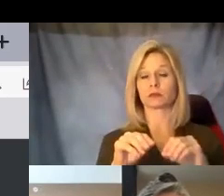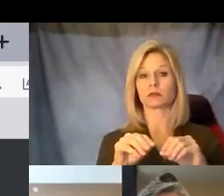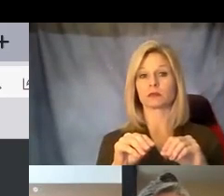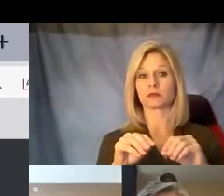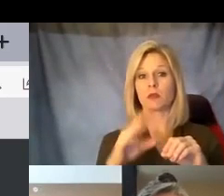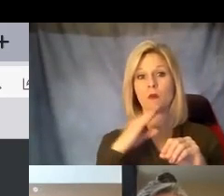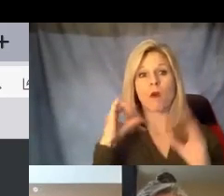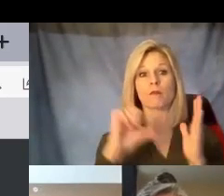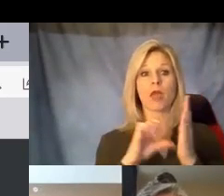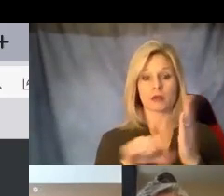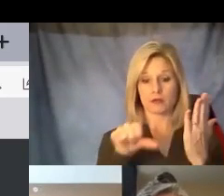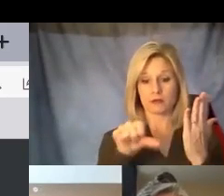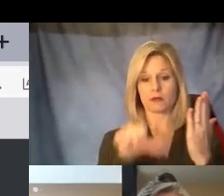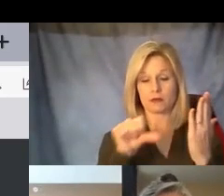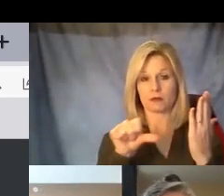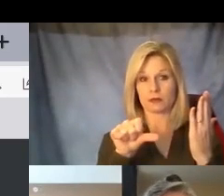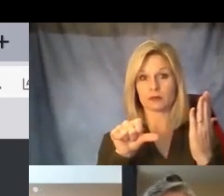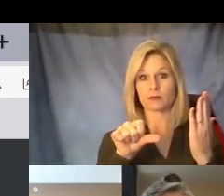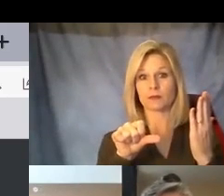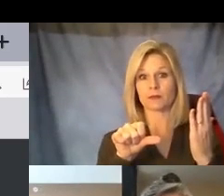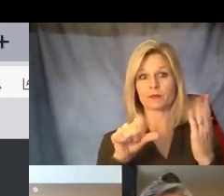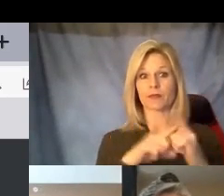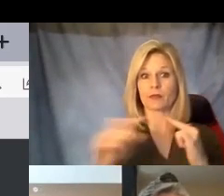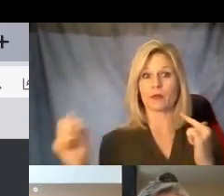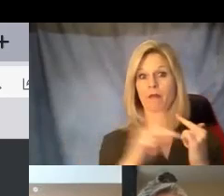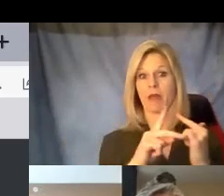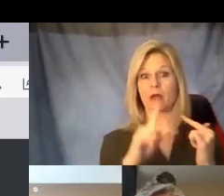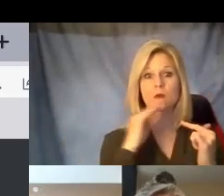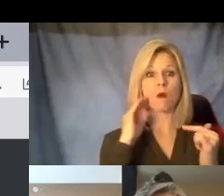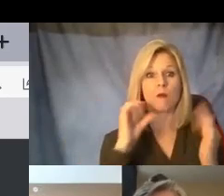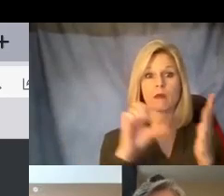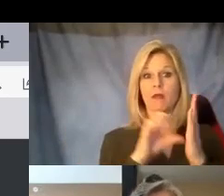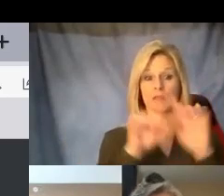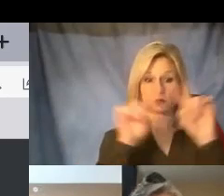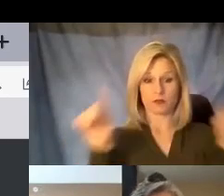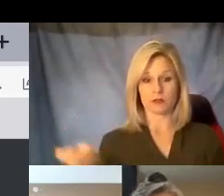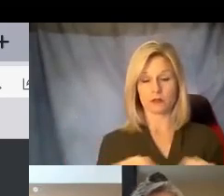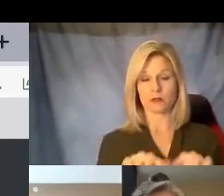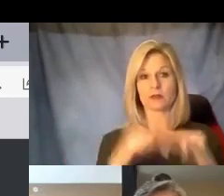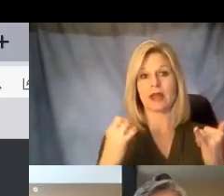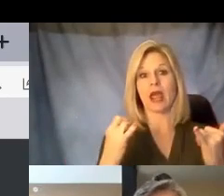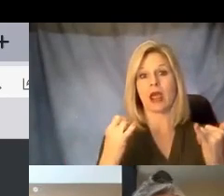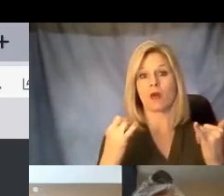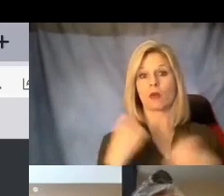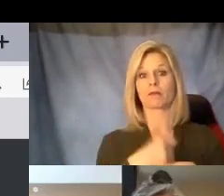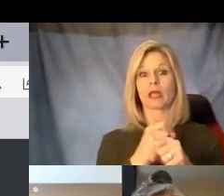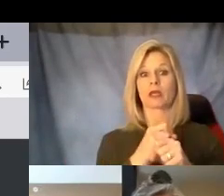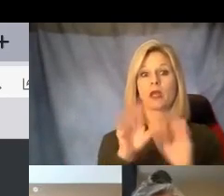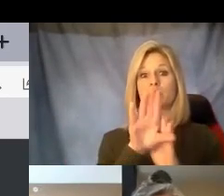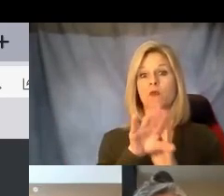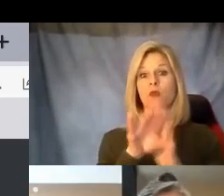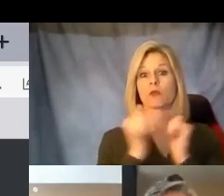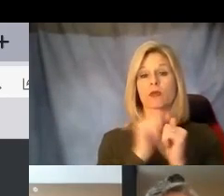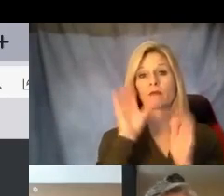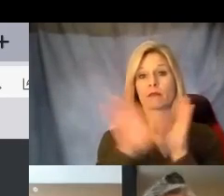by swiping or hitting the home button. And now we're back on the home page because now we're going to make a movie with those